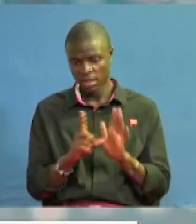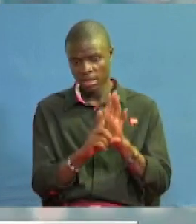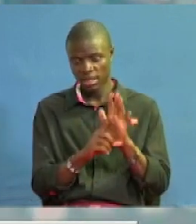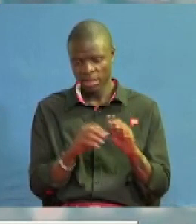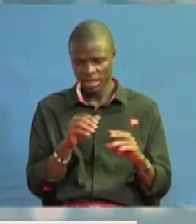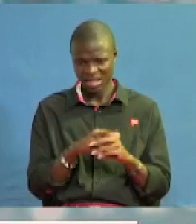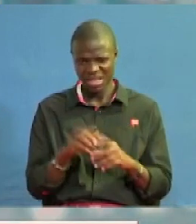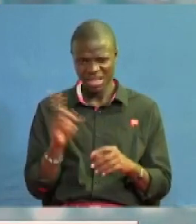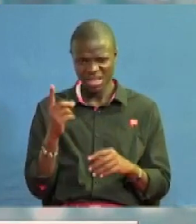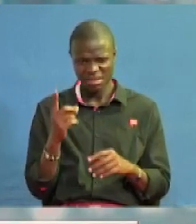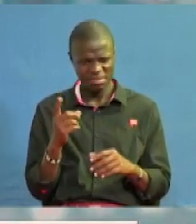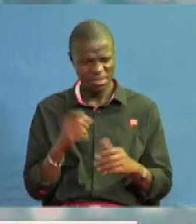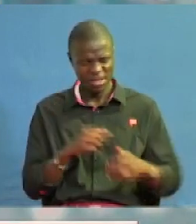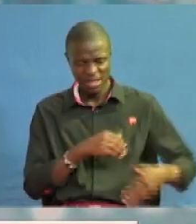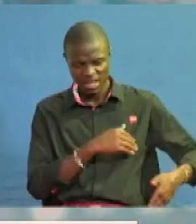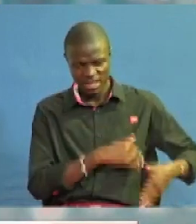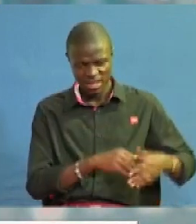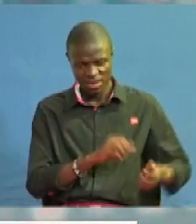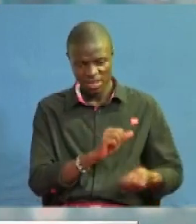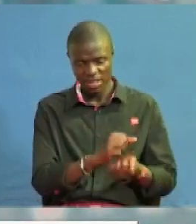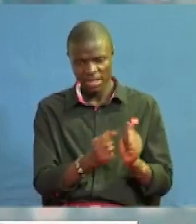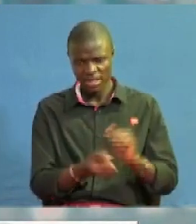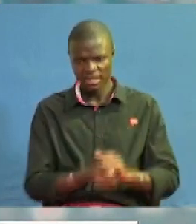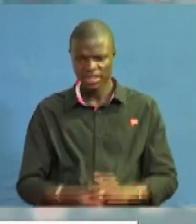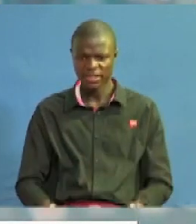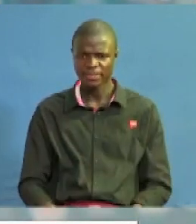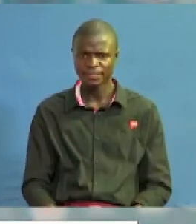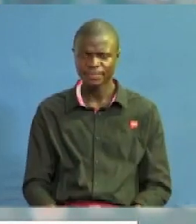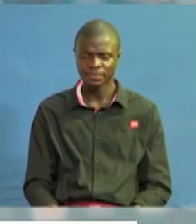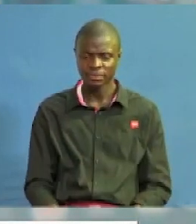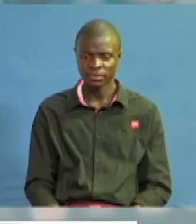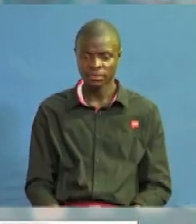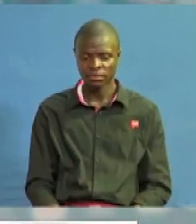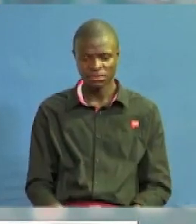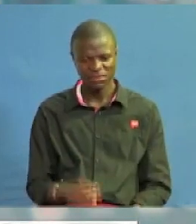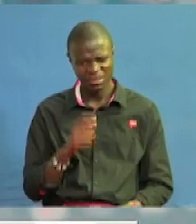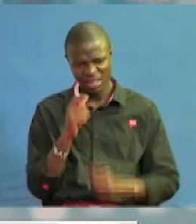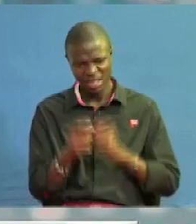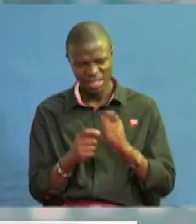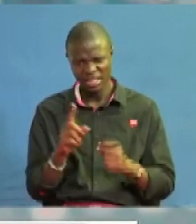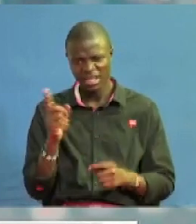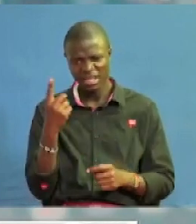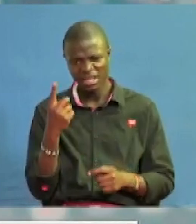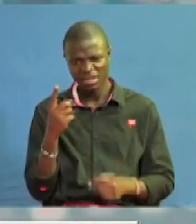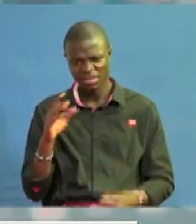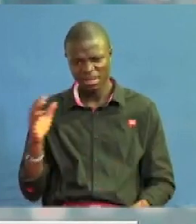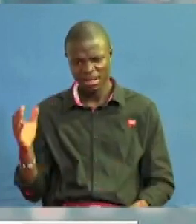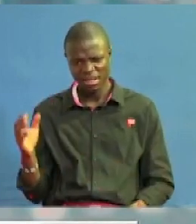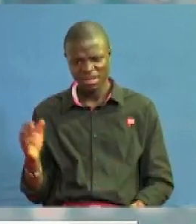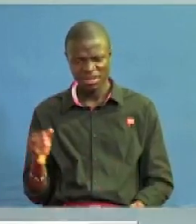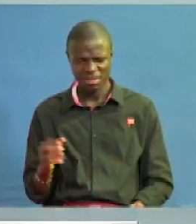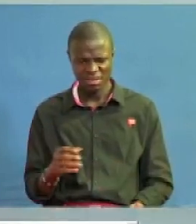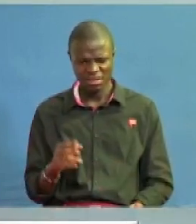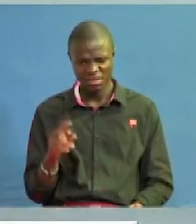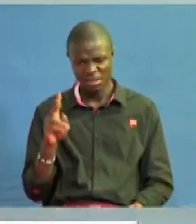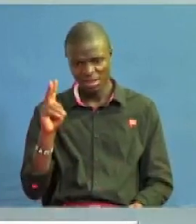the Nairobi Securities Exchange. Yeah. Yes. Now, tell us about the Nairobi Stock Exchange Limited. I understand that now